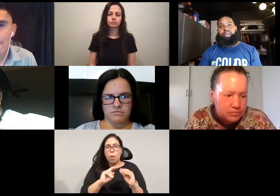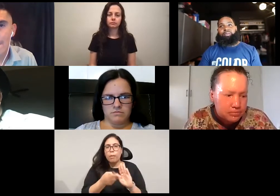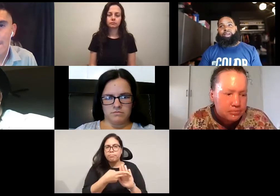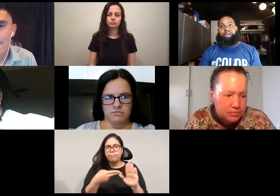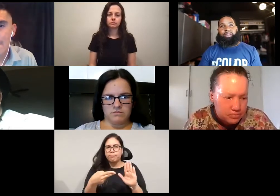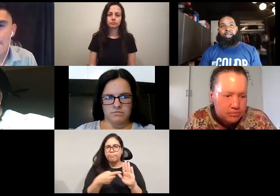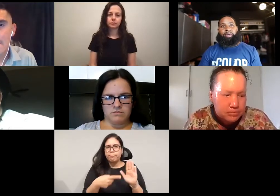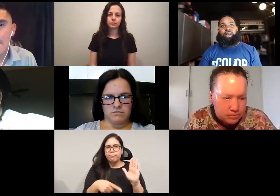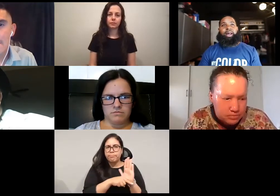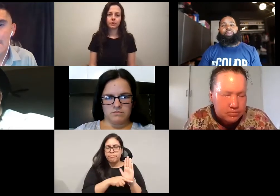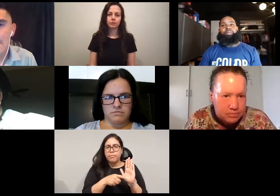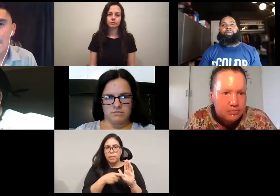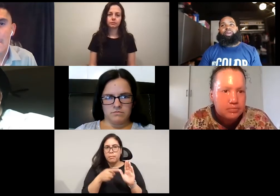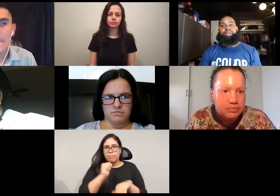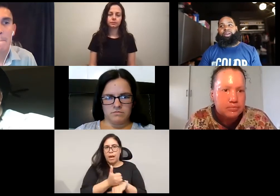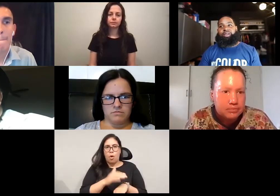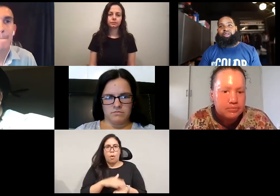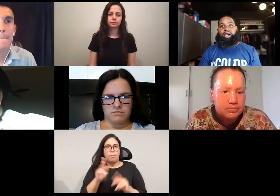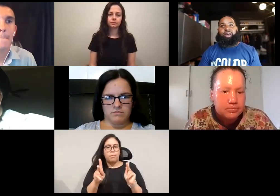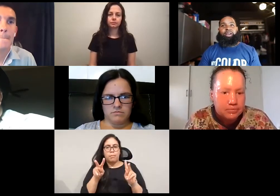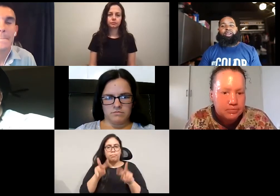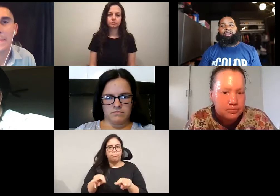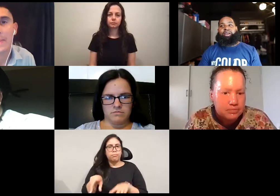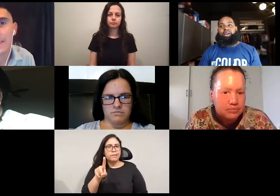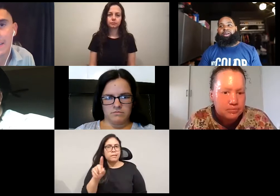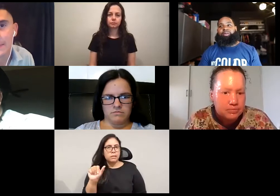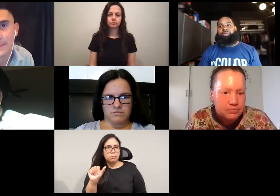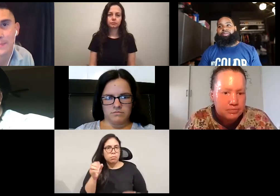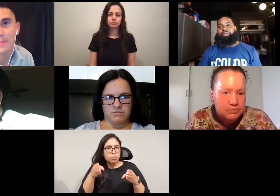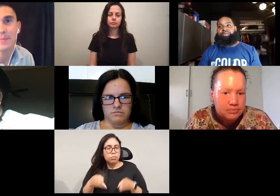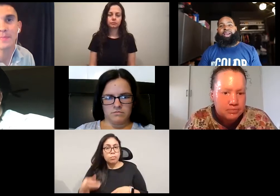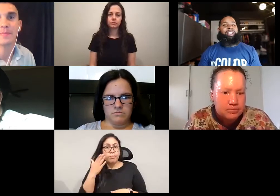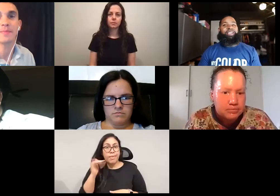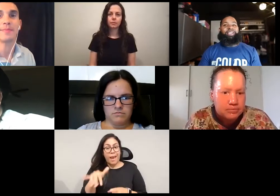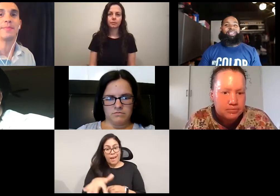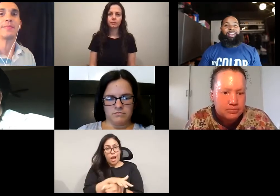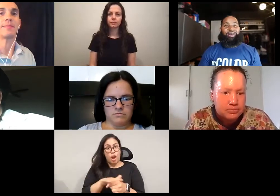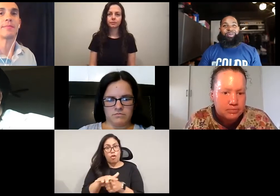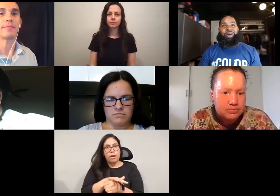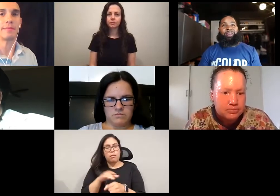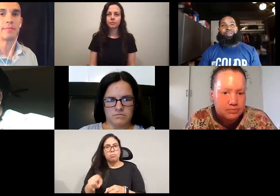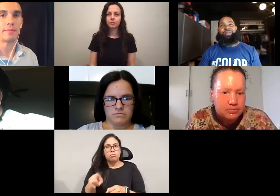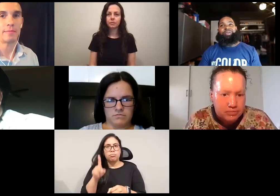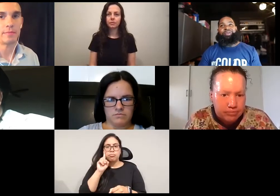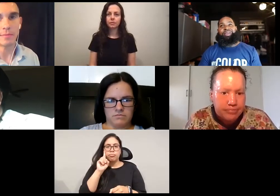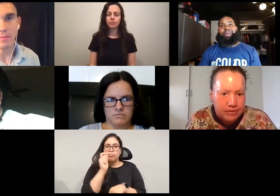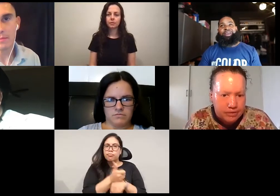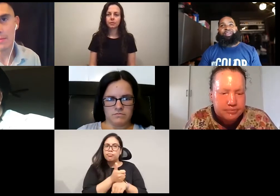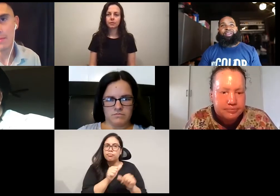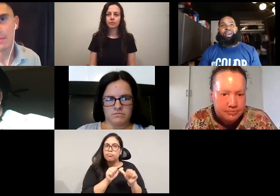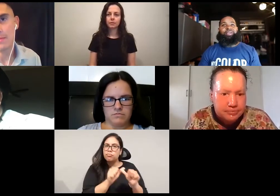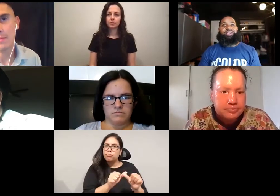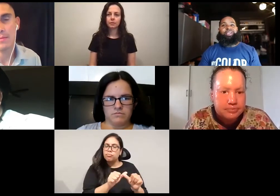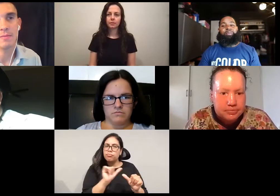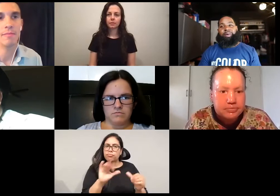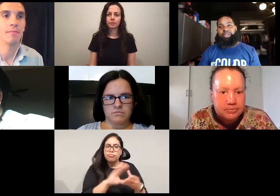around it, because a lot of people in those areas are kind of, they kind of stick to their own way or their own narrative